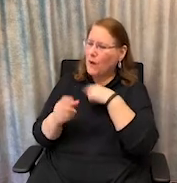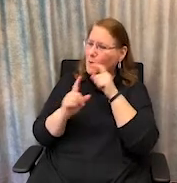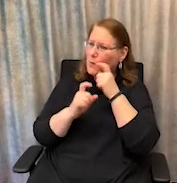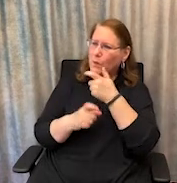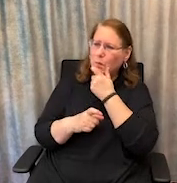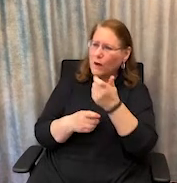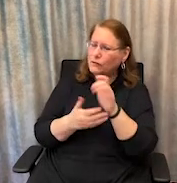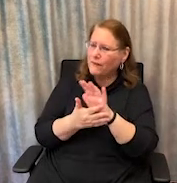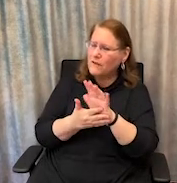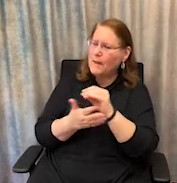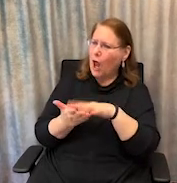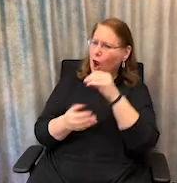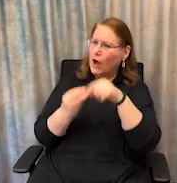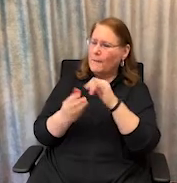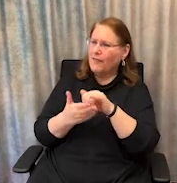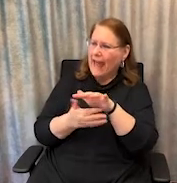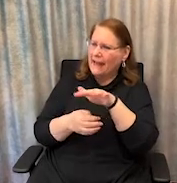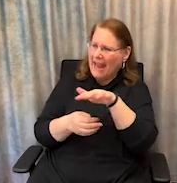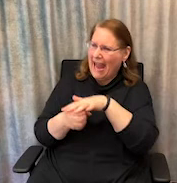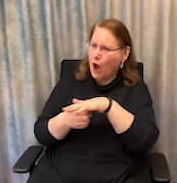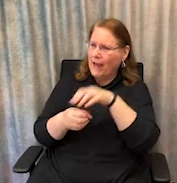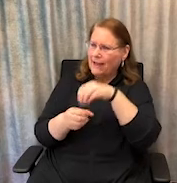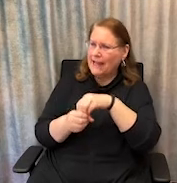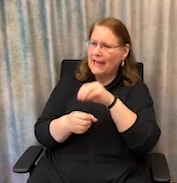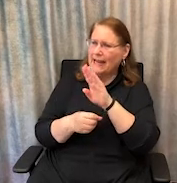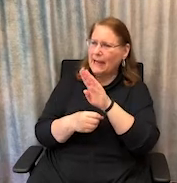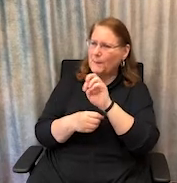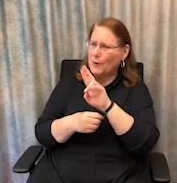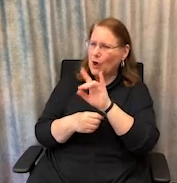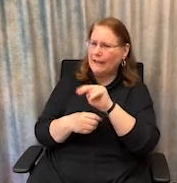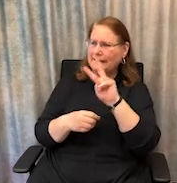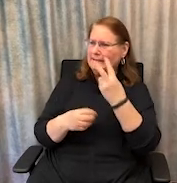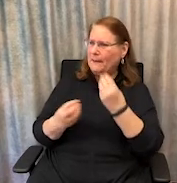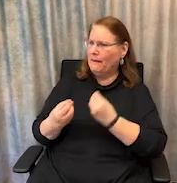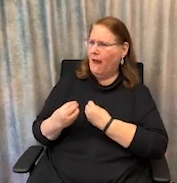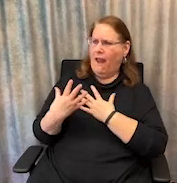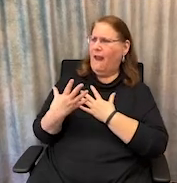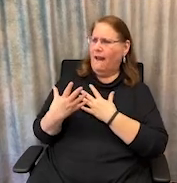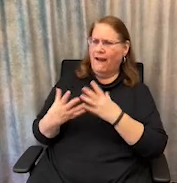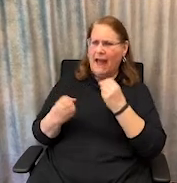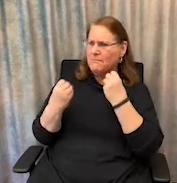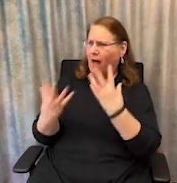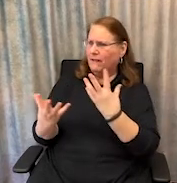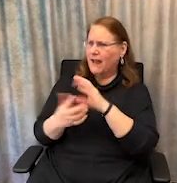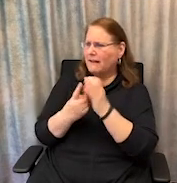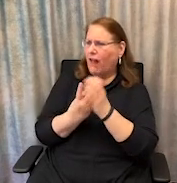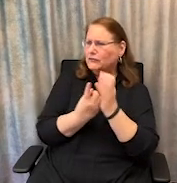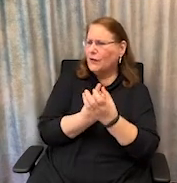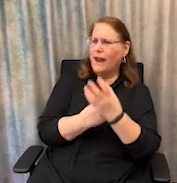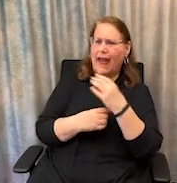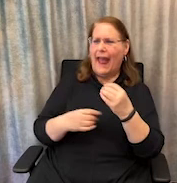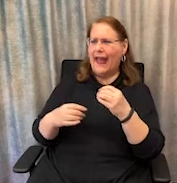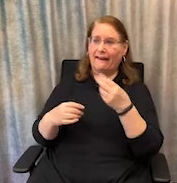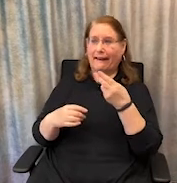and learning about this area of Berlin, which seems really vibrant and